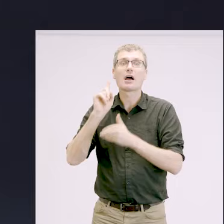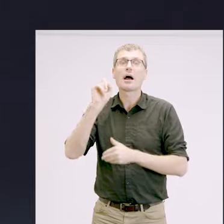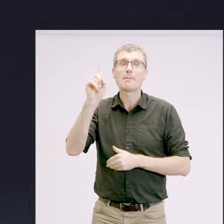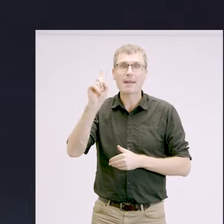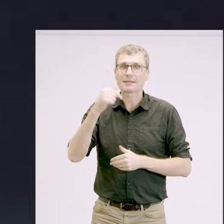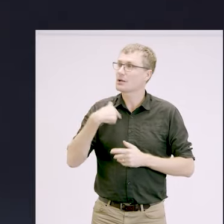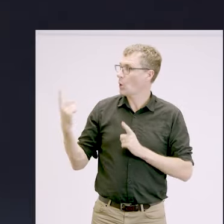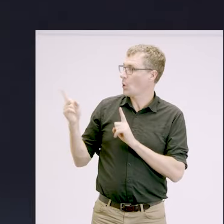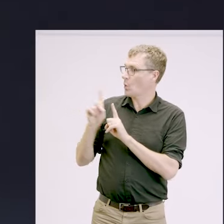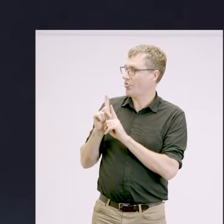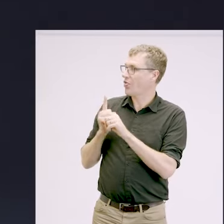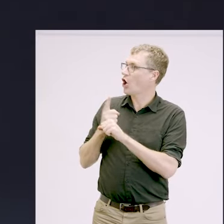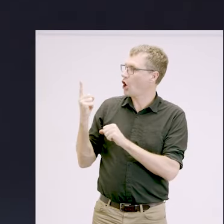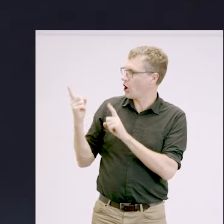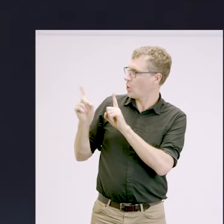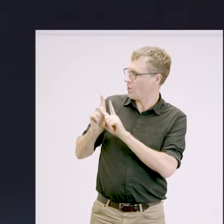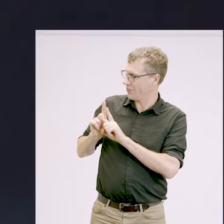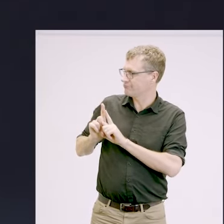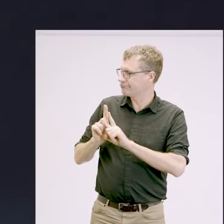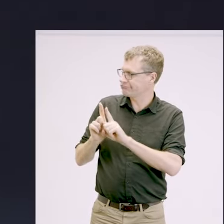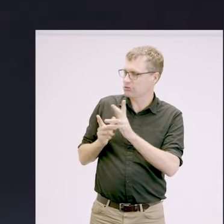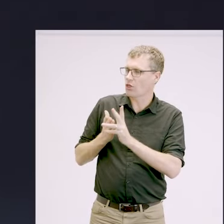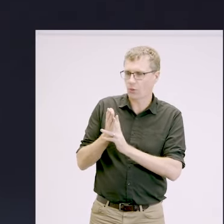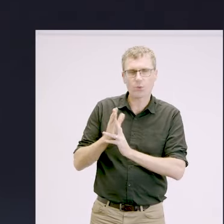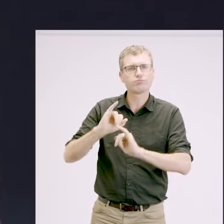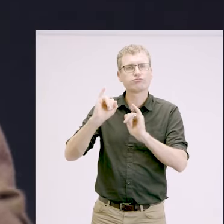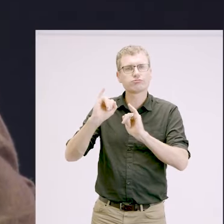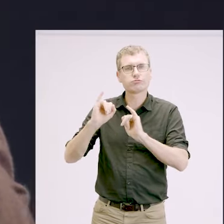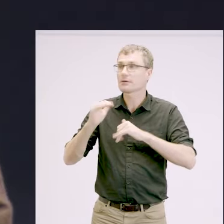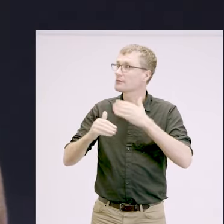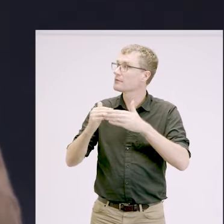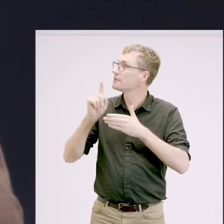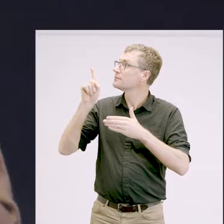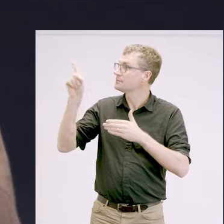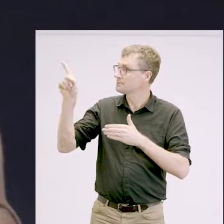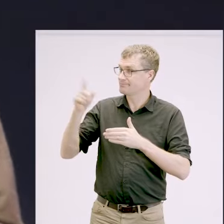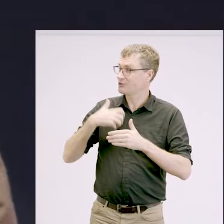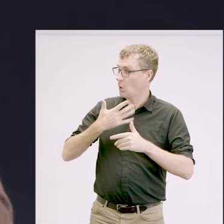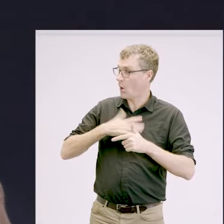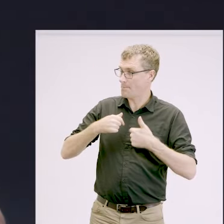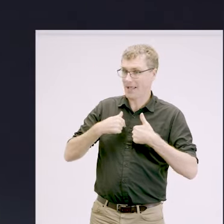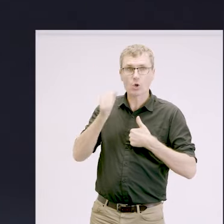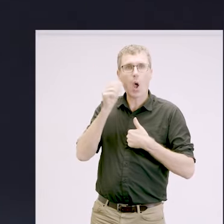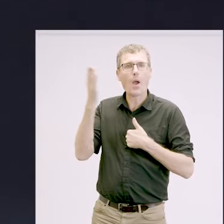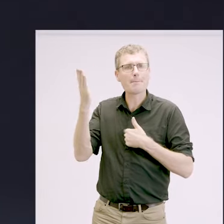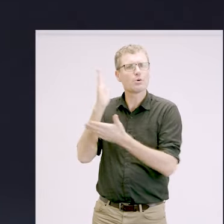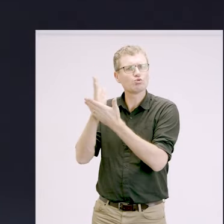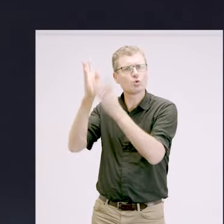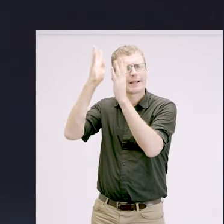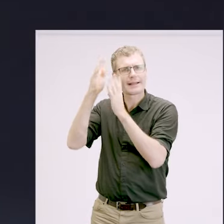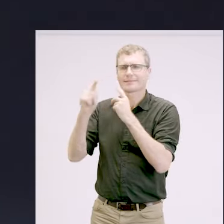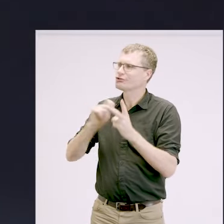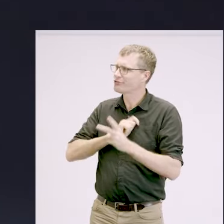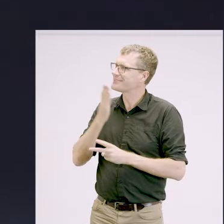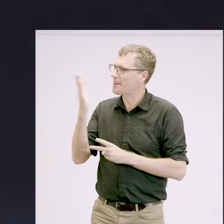if I walk with God through that unmanageable reality, the Lord is so interested in helping me to know him as the